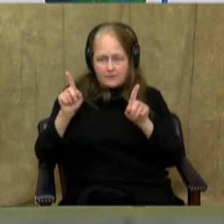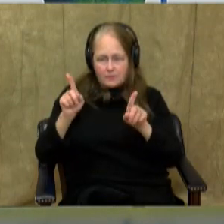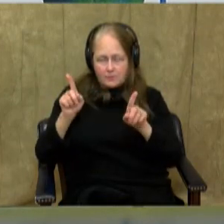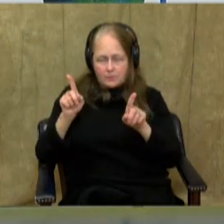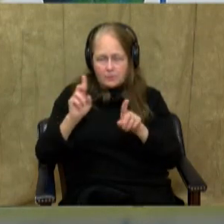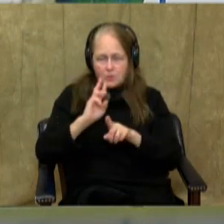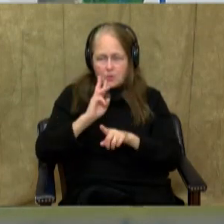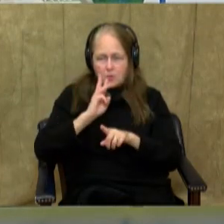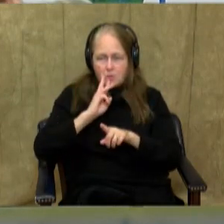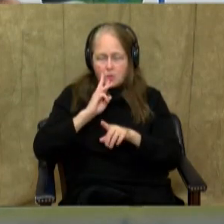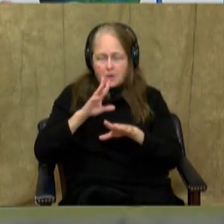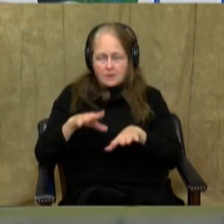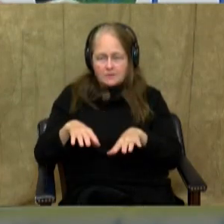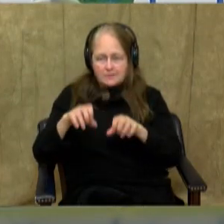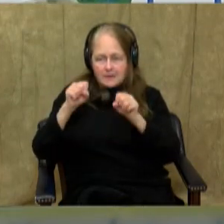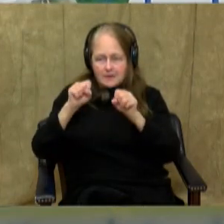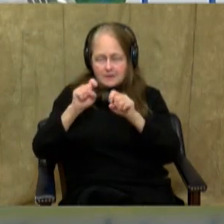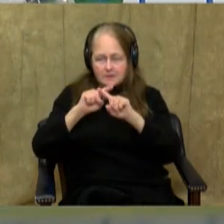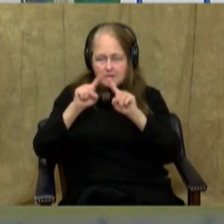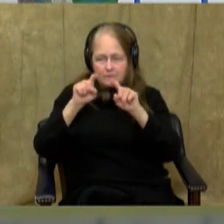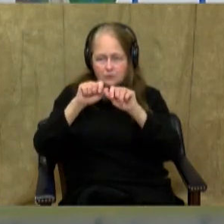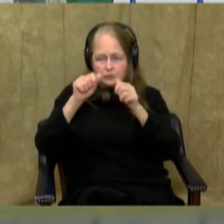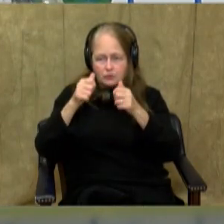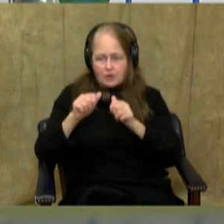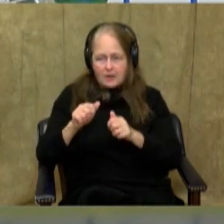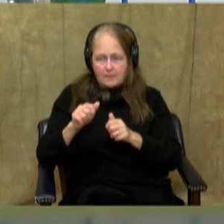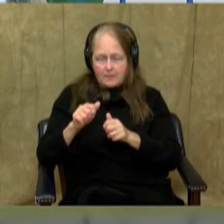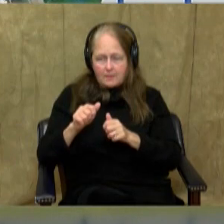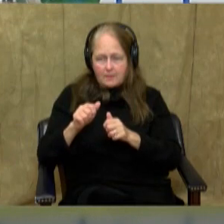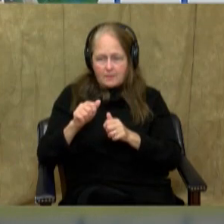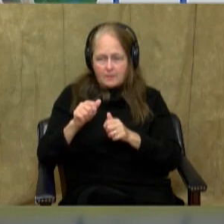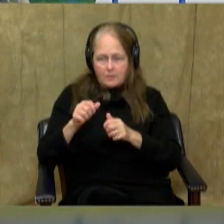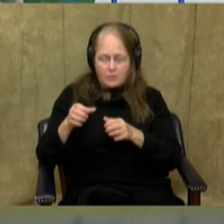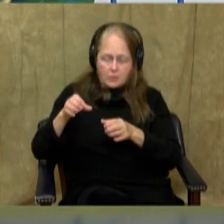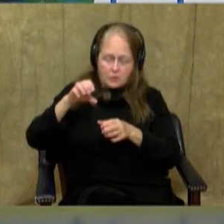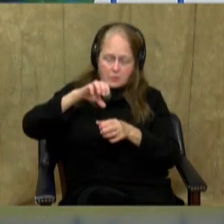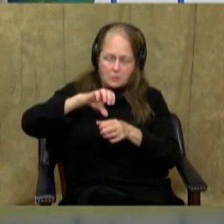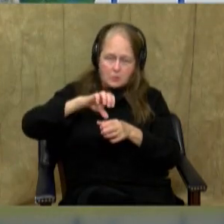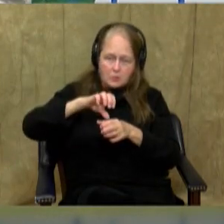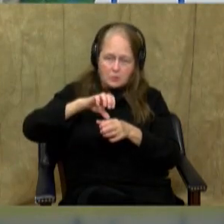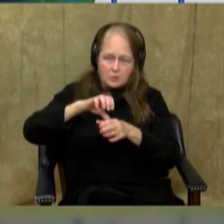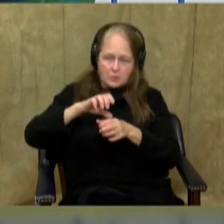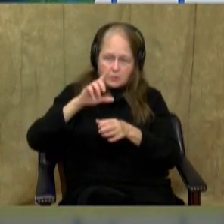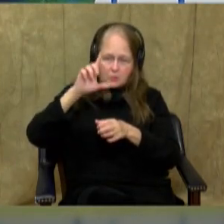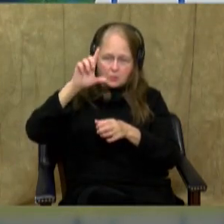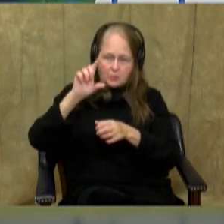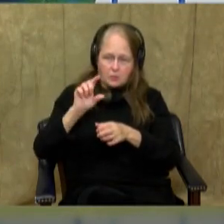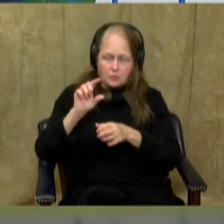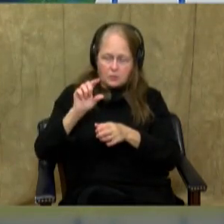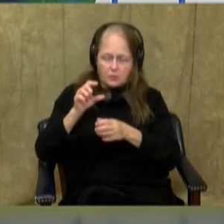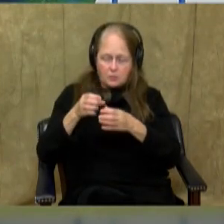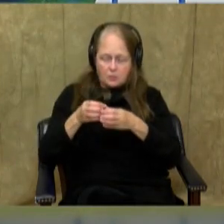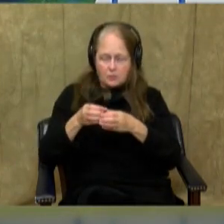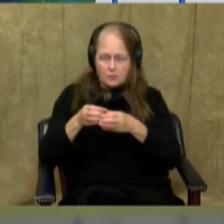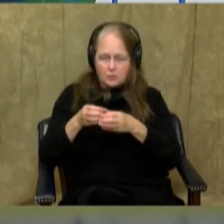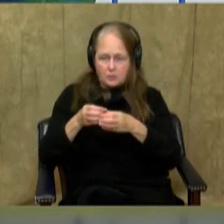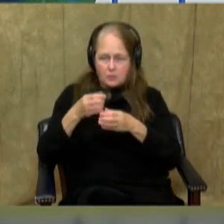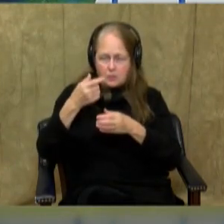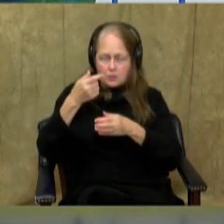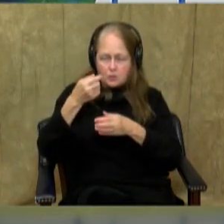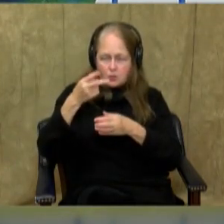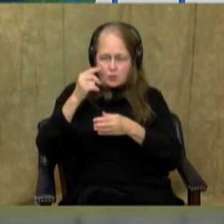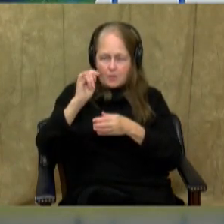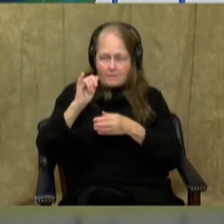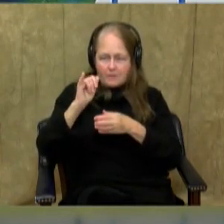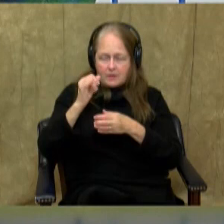the water takes a different shape when I pour it. When I pour it into this container, it's going to take the shape of that container. Gravity is going to